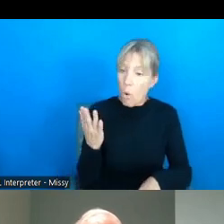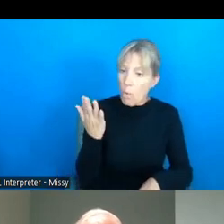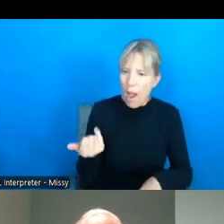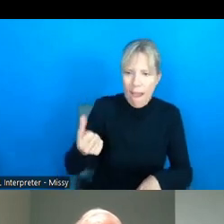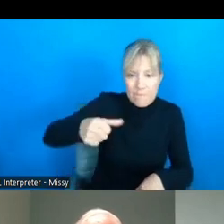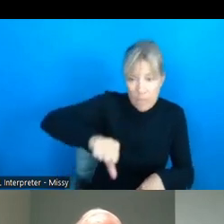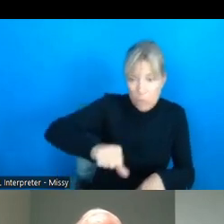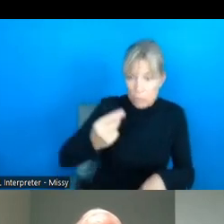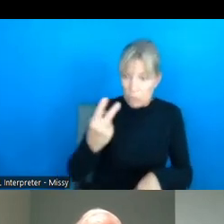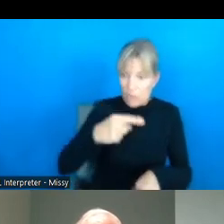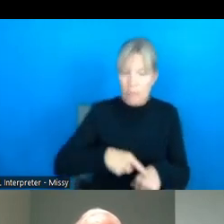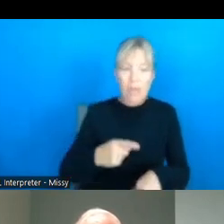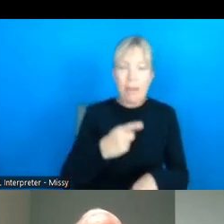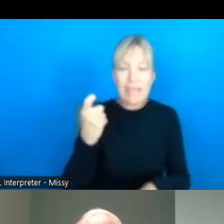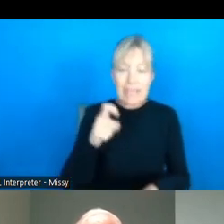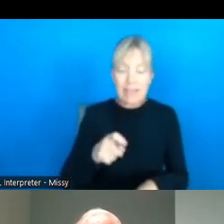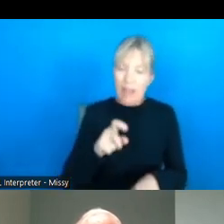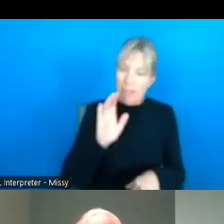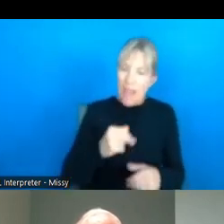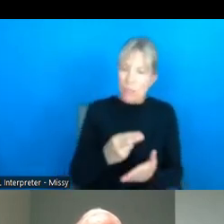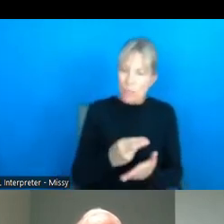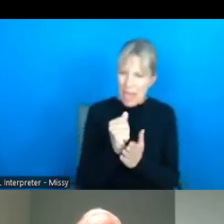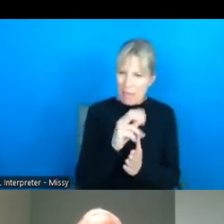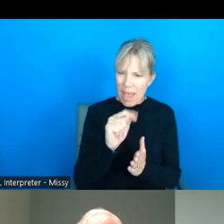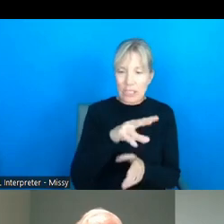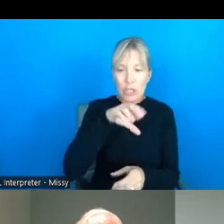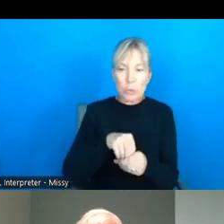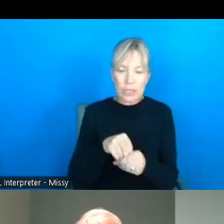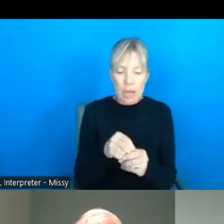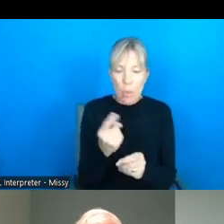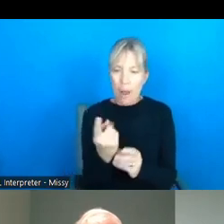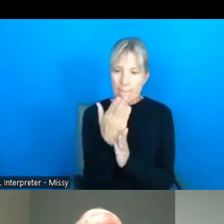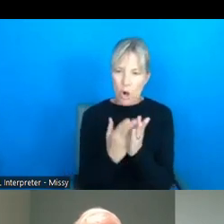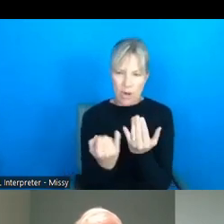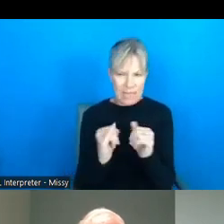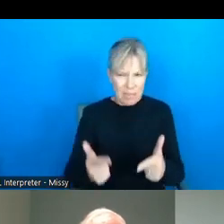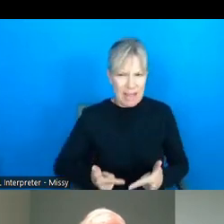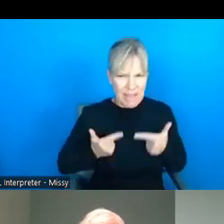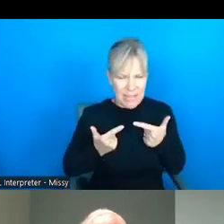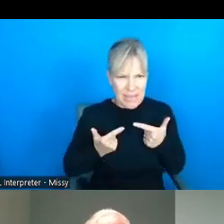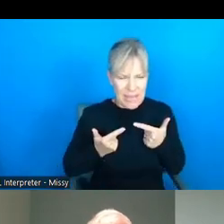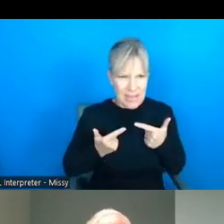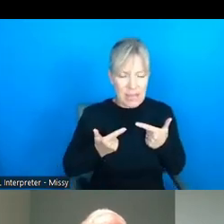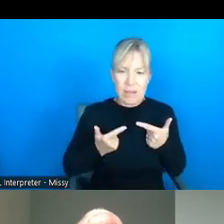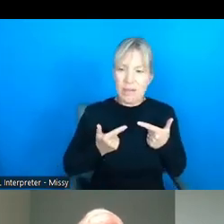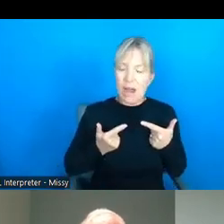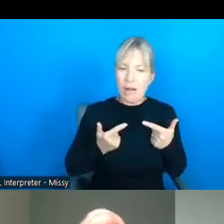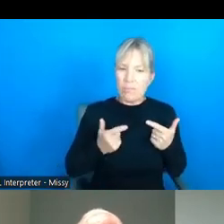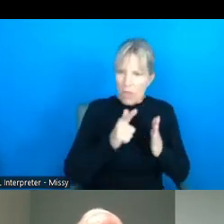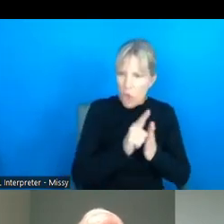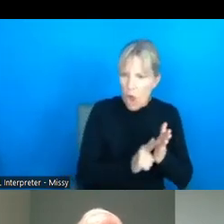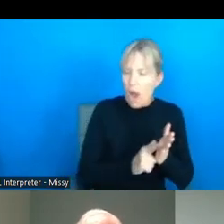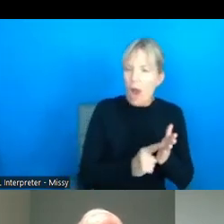was because it included a section on independent living. The legislation